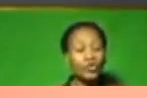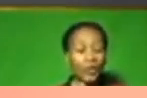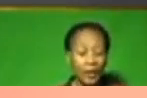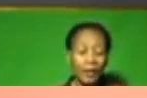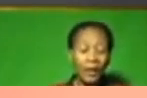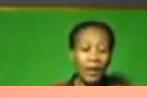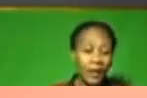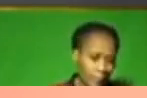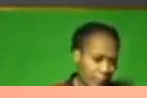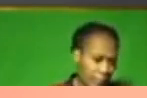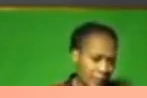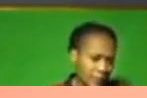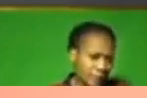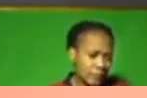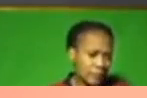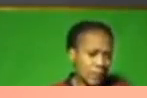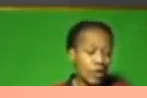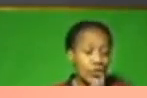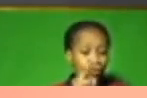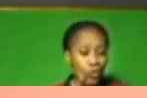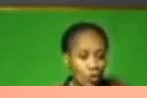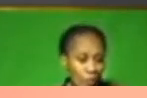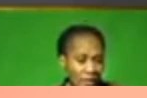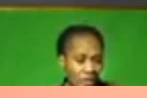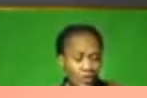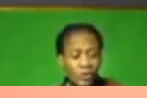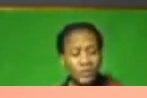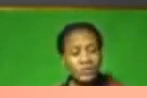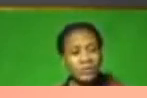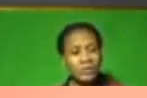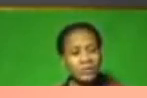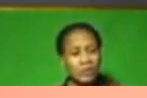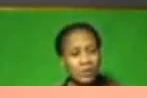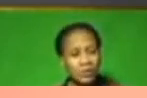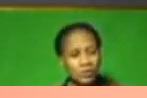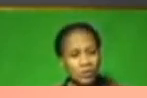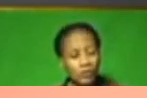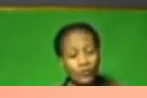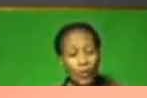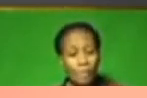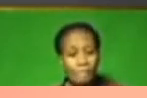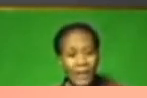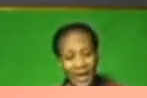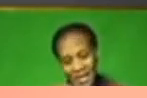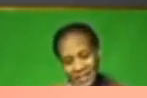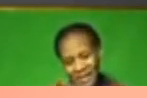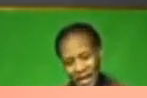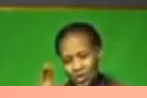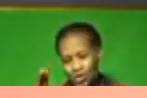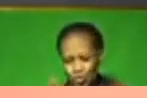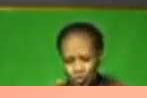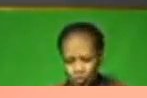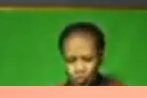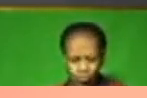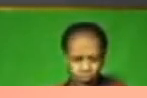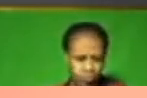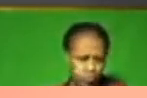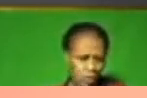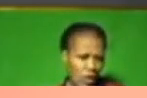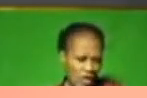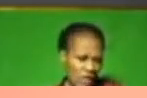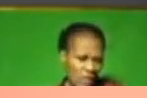criminal, disciplinary, and administrative actions arising from SIU investigations that